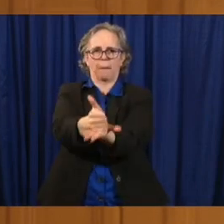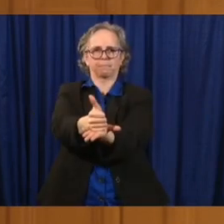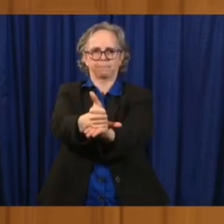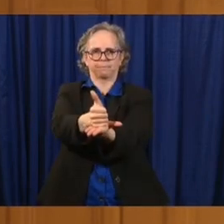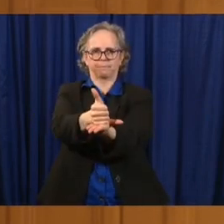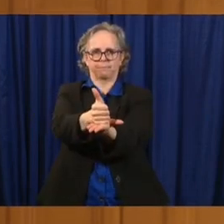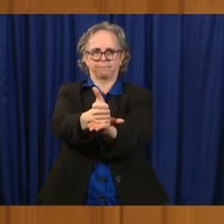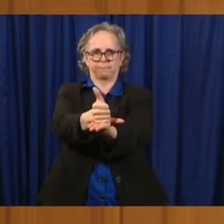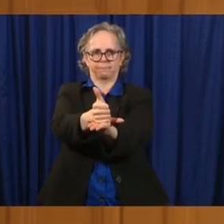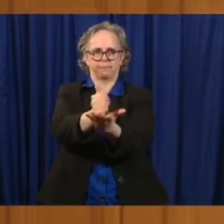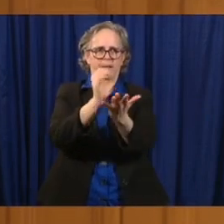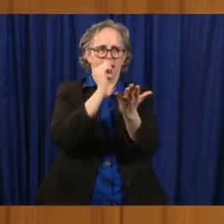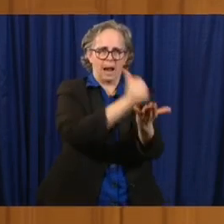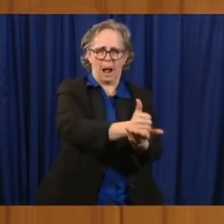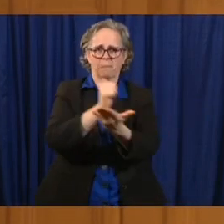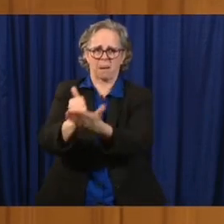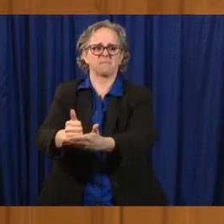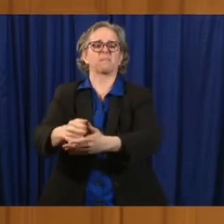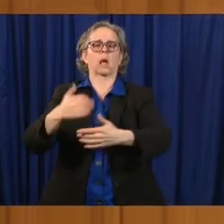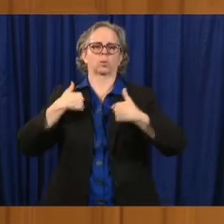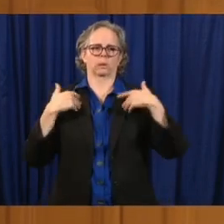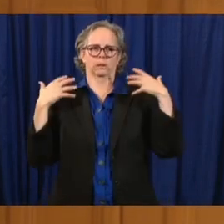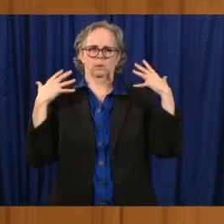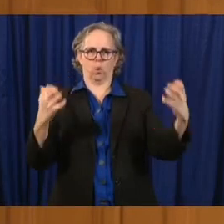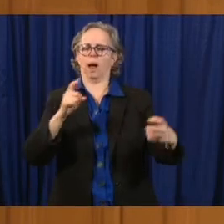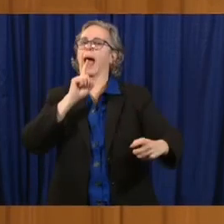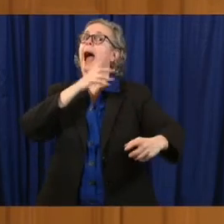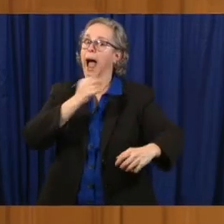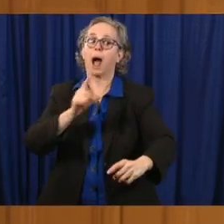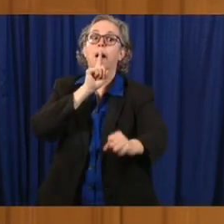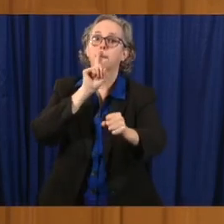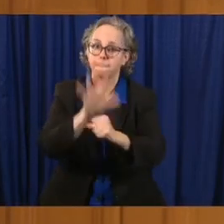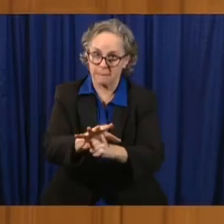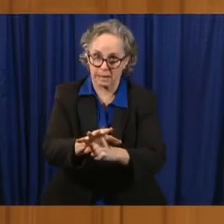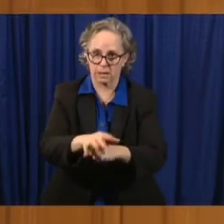what we're deeply committed to, and that's what the governor is deeply committed to.